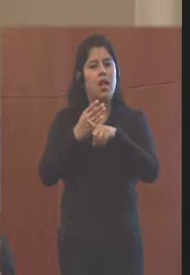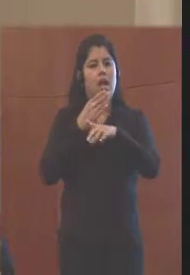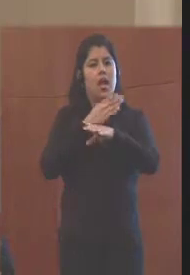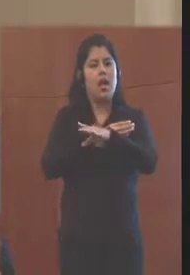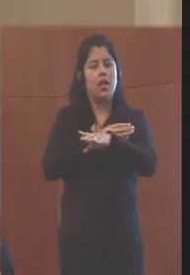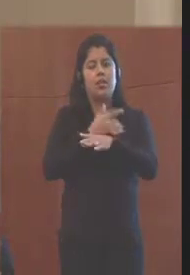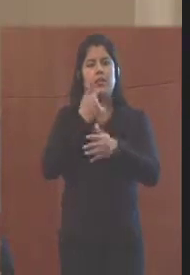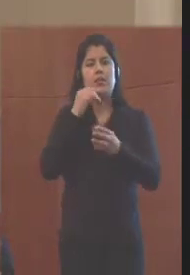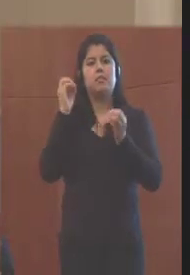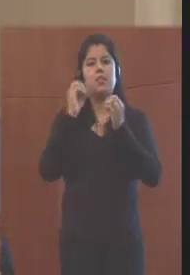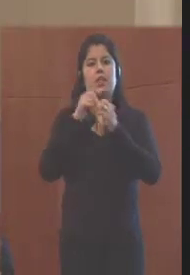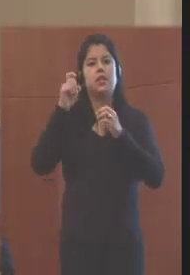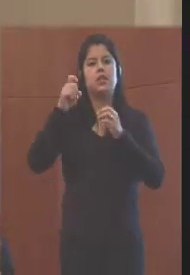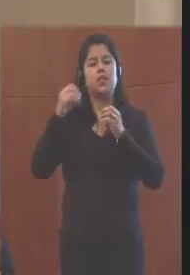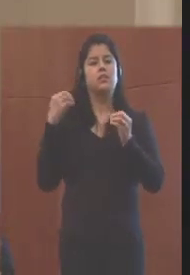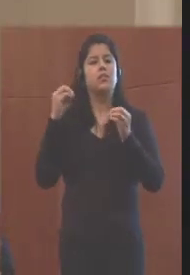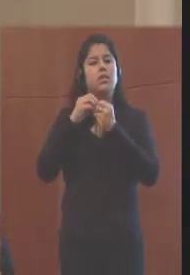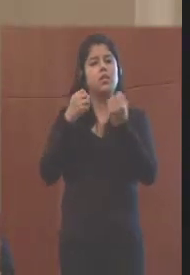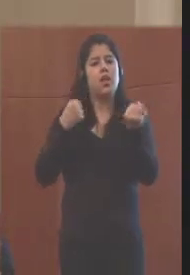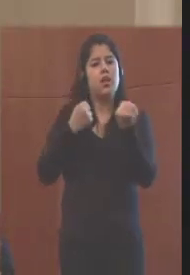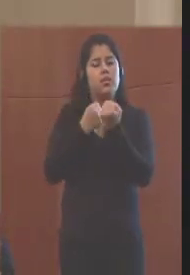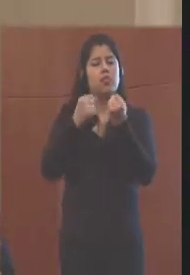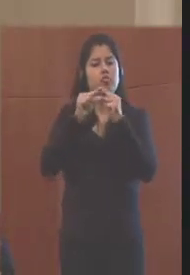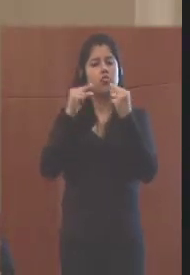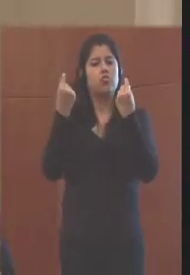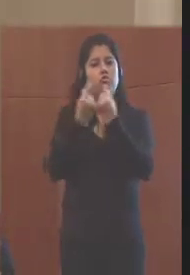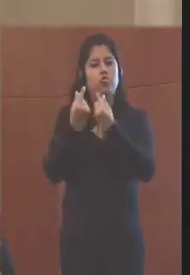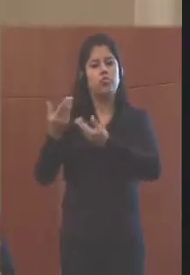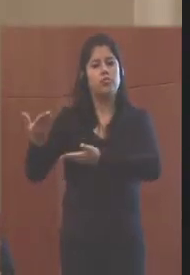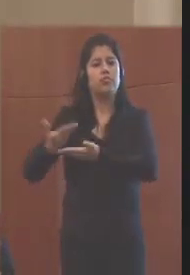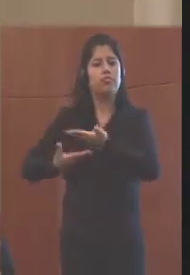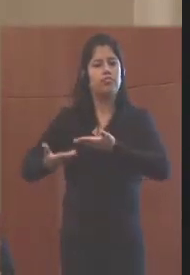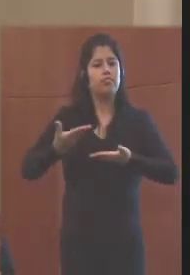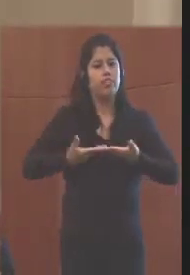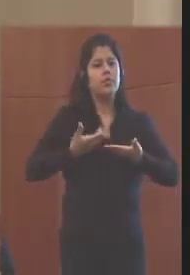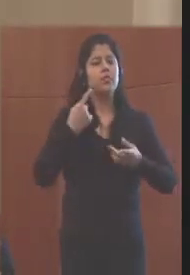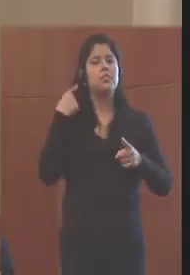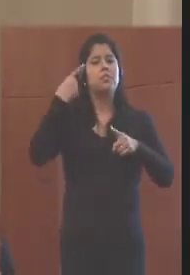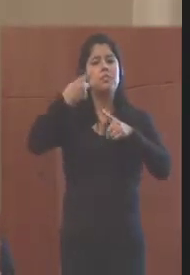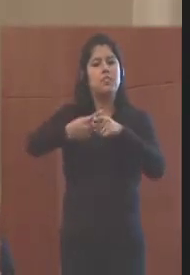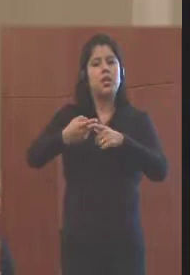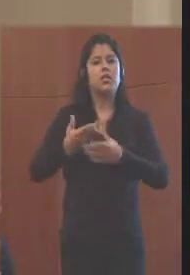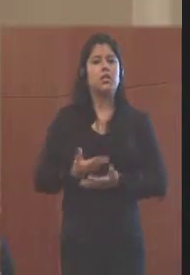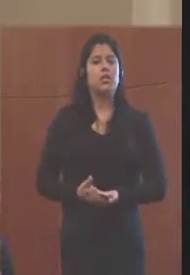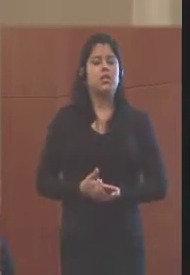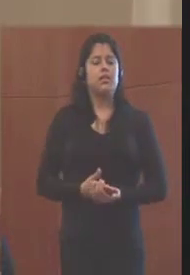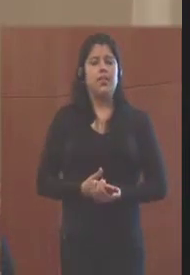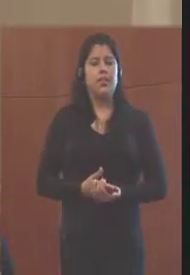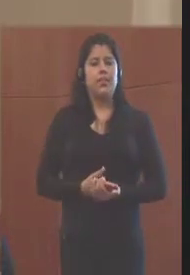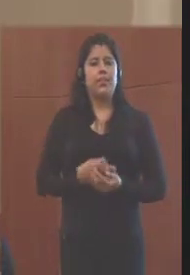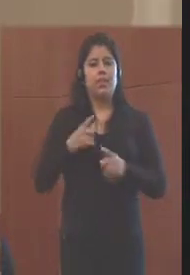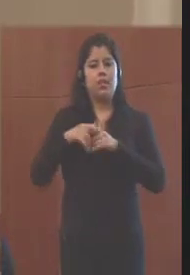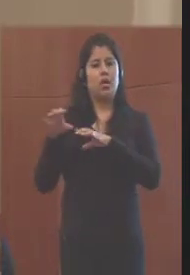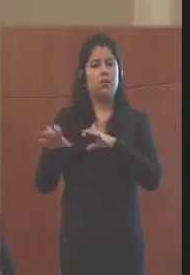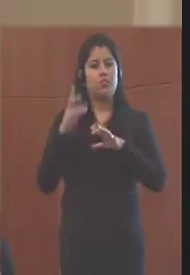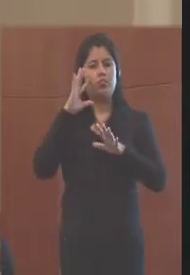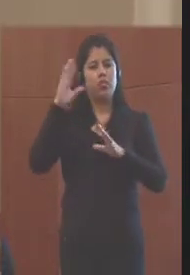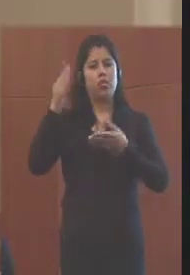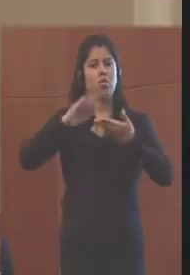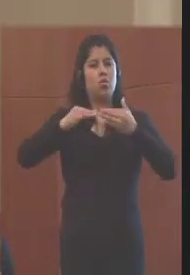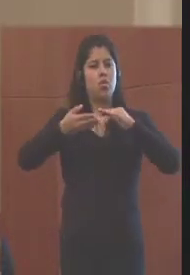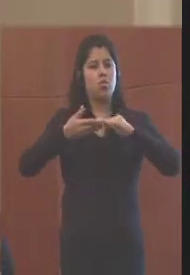to the of communities and practices, the greater involvement of universities,